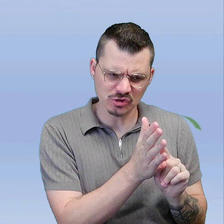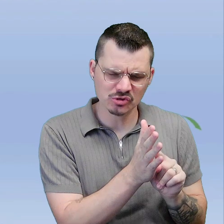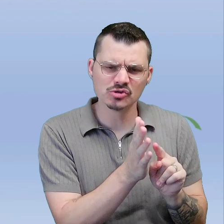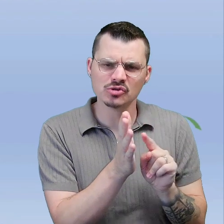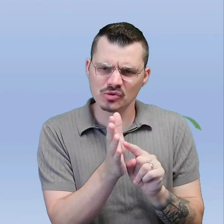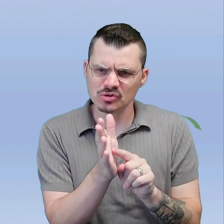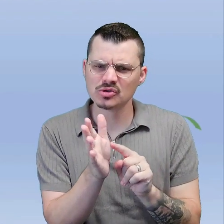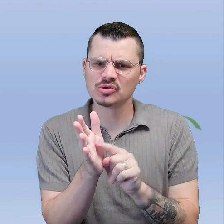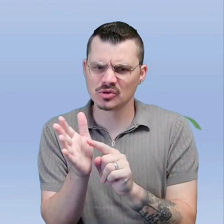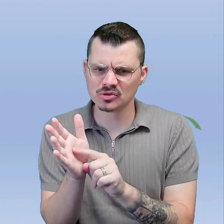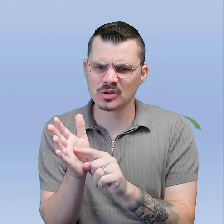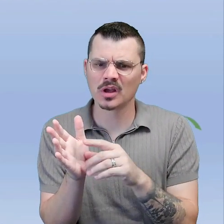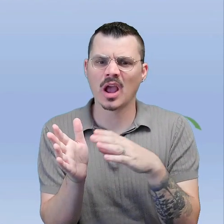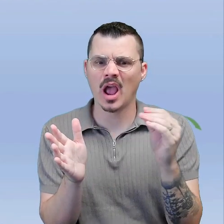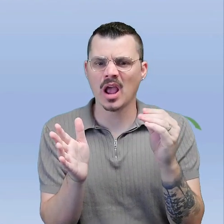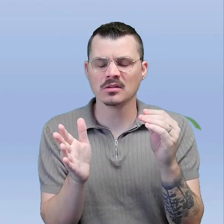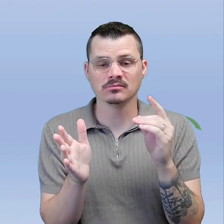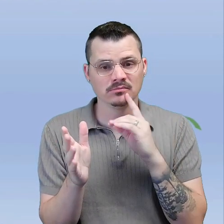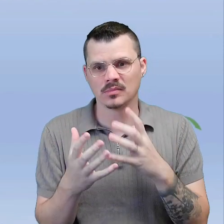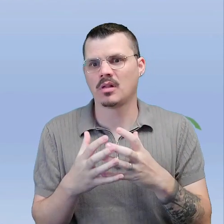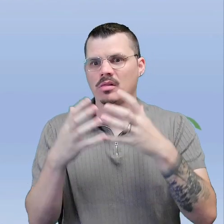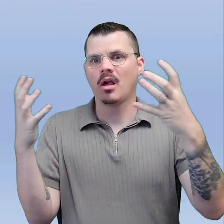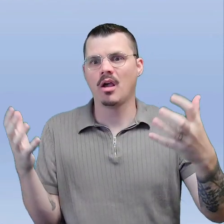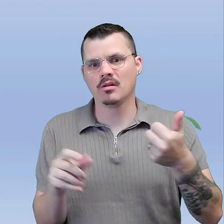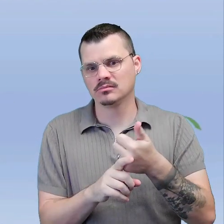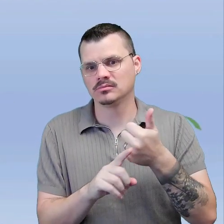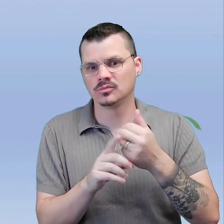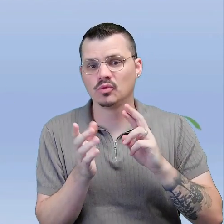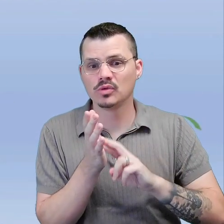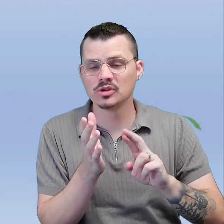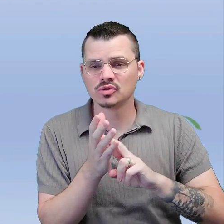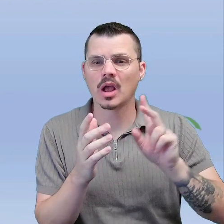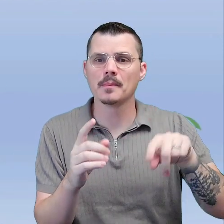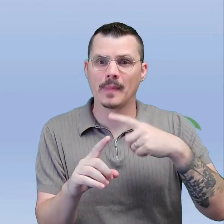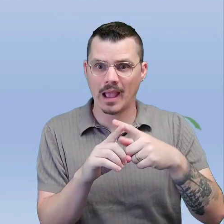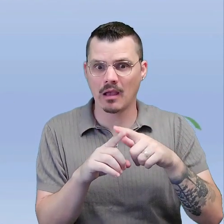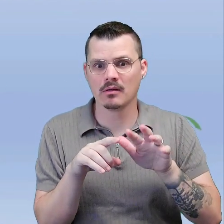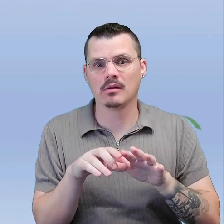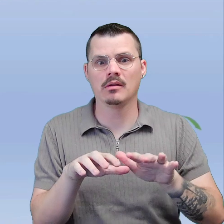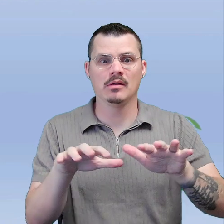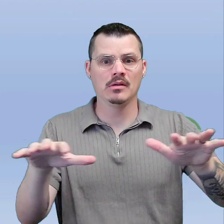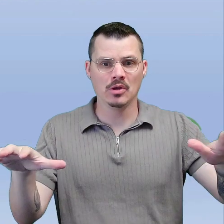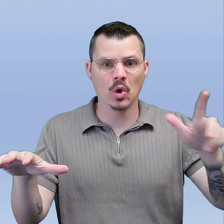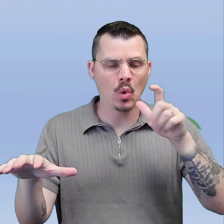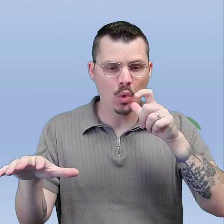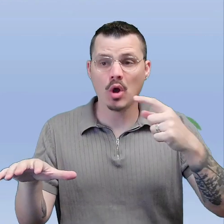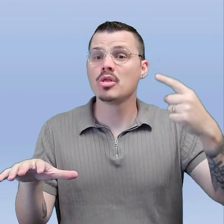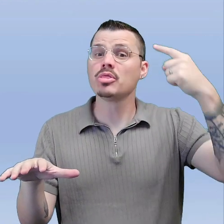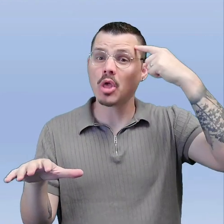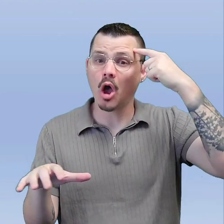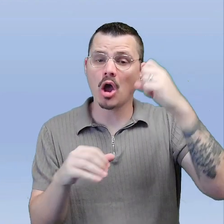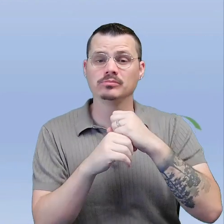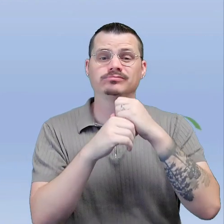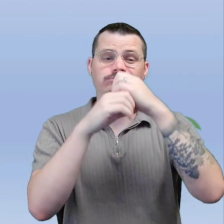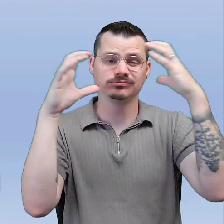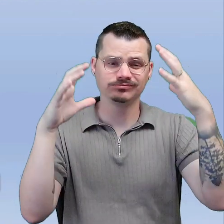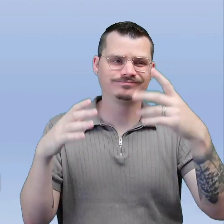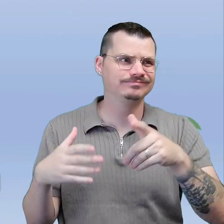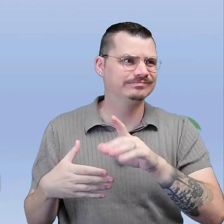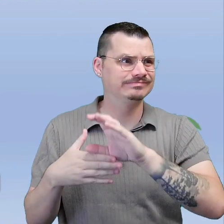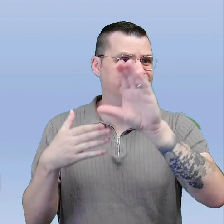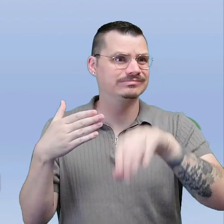similarly researched. And this is basically lots of research about a lot of people that are thought to have a